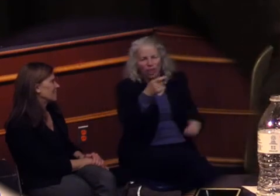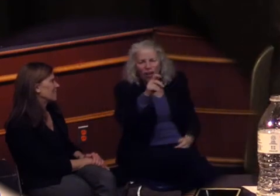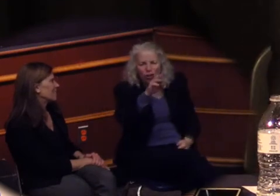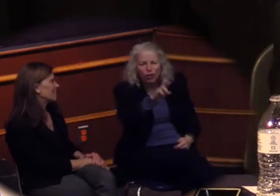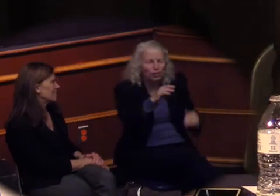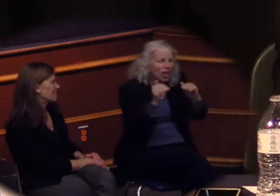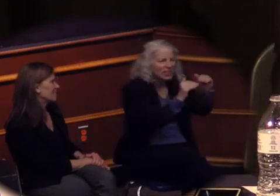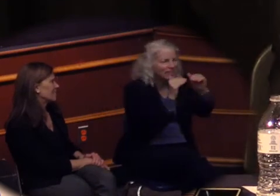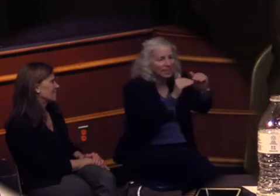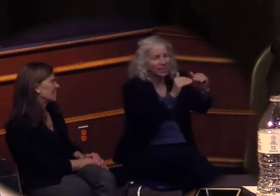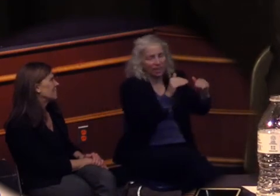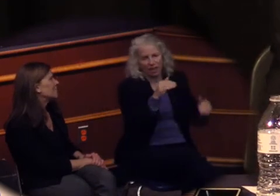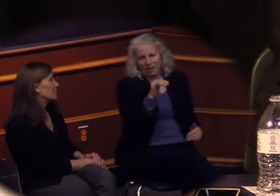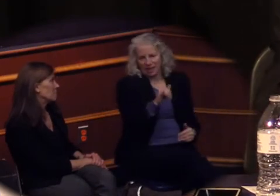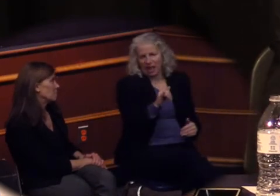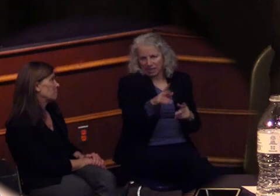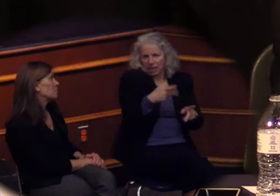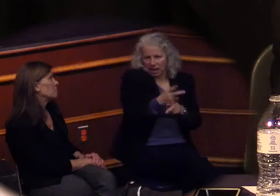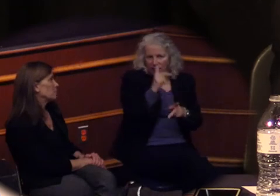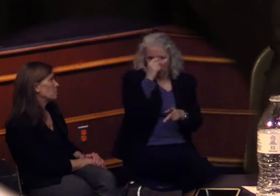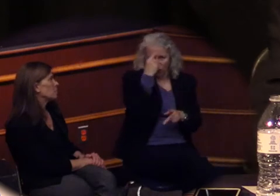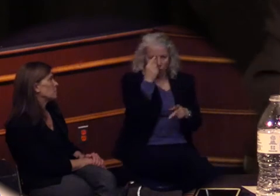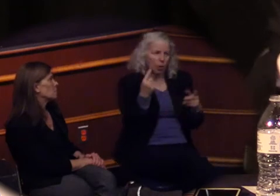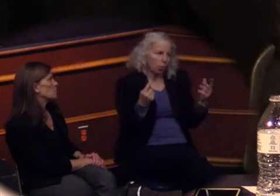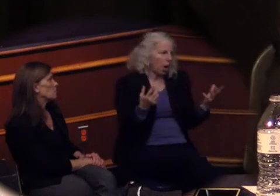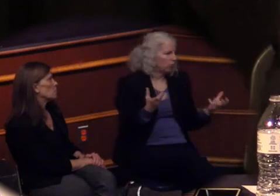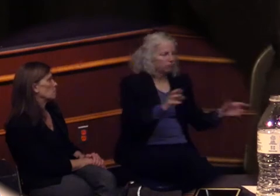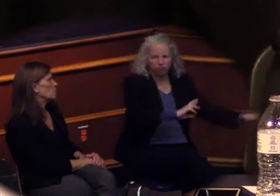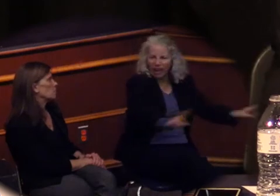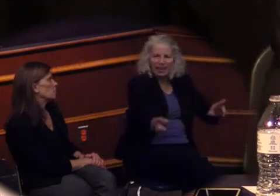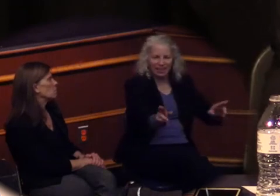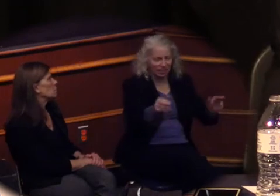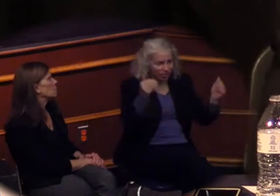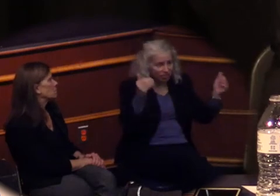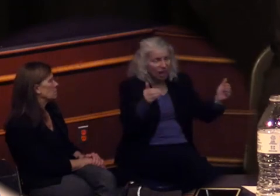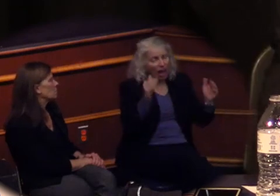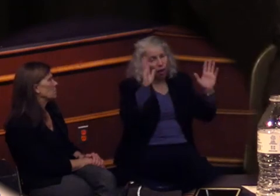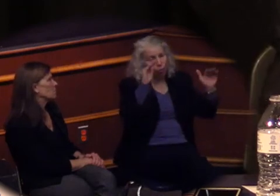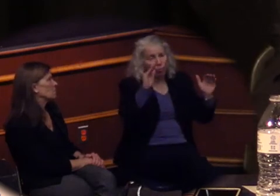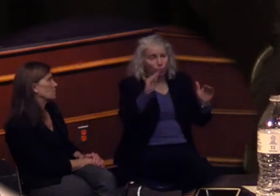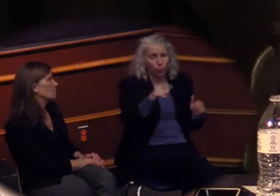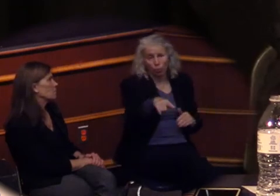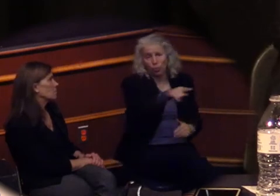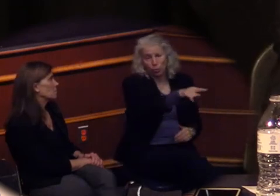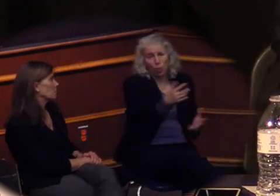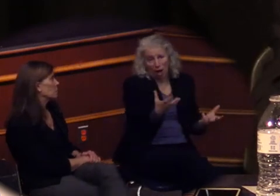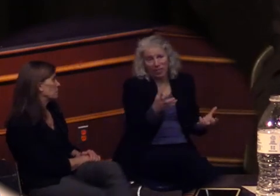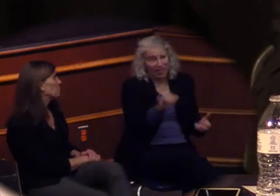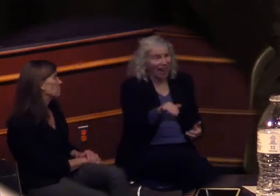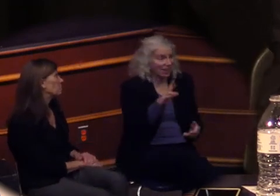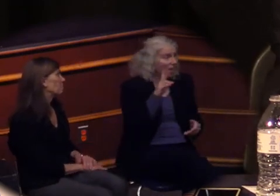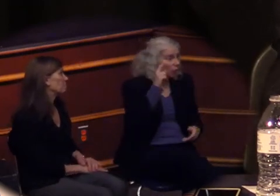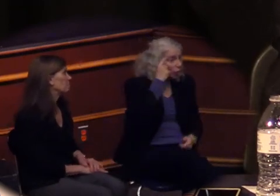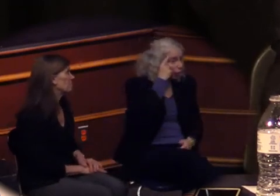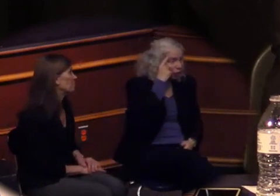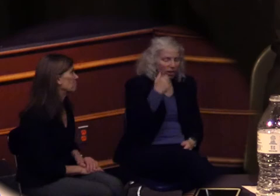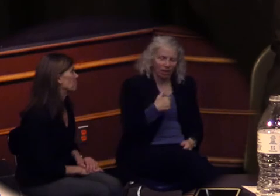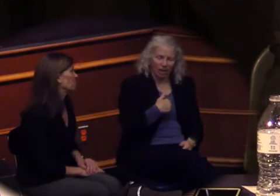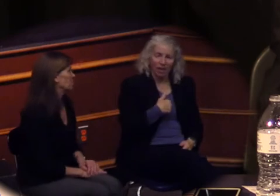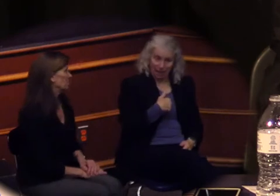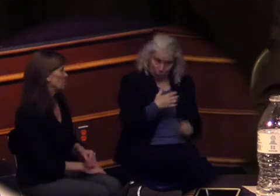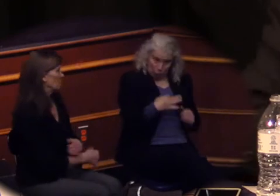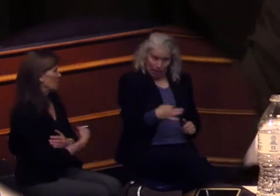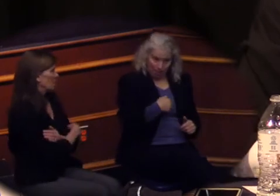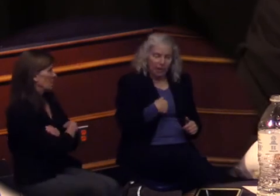And I think that's the kind of governor we are ready for. And I hope that's the kind of government, governor that you want. Because I, if you